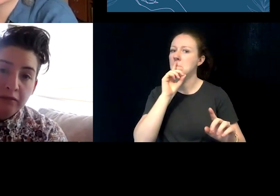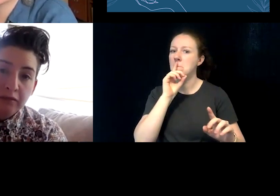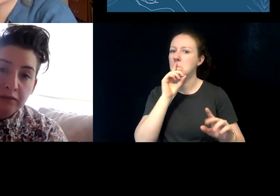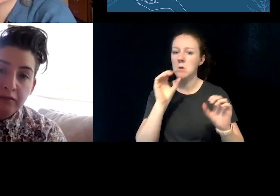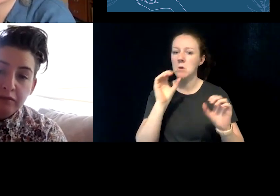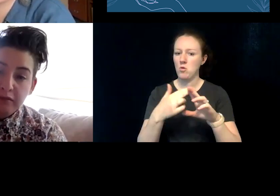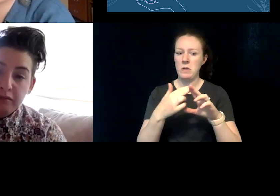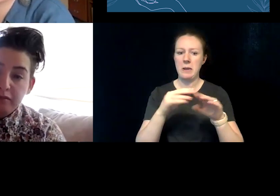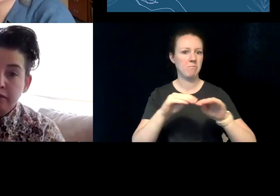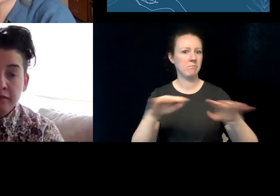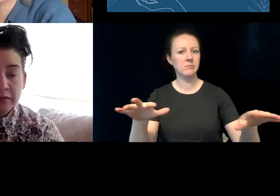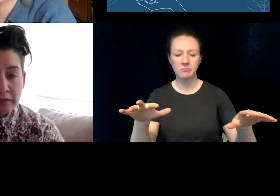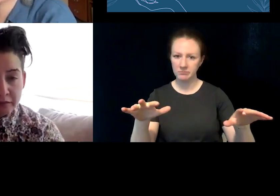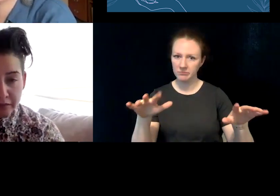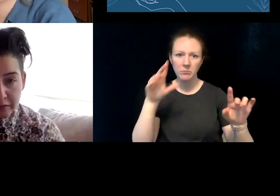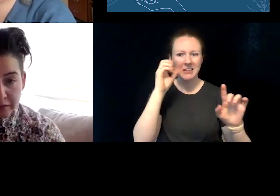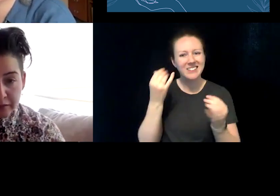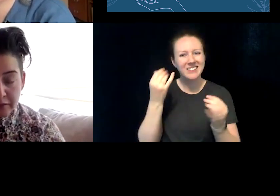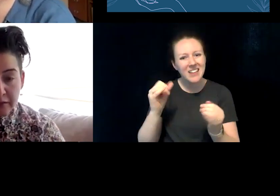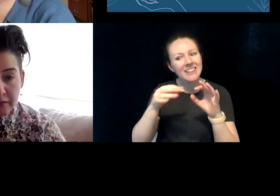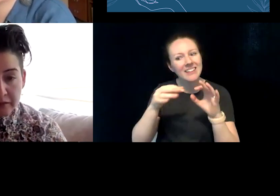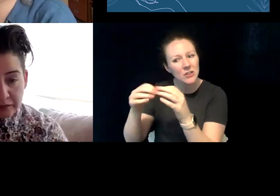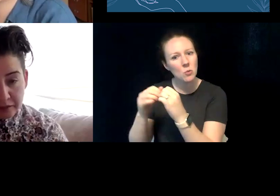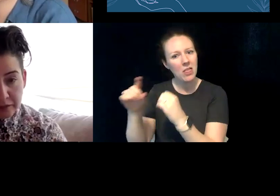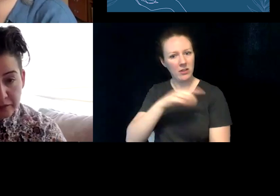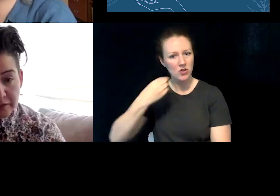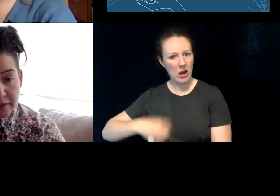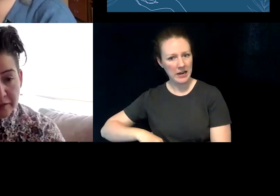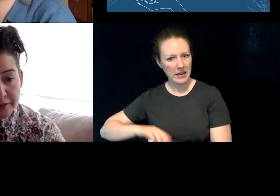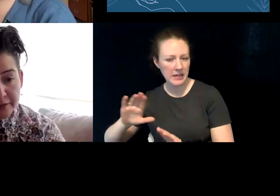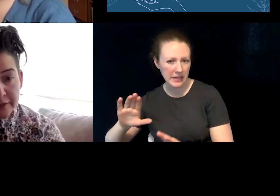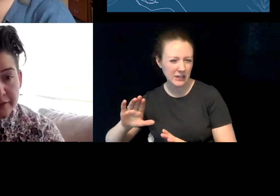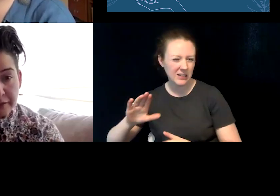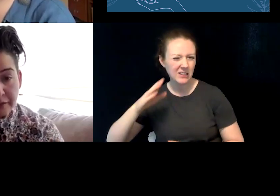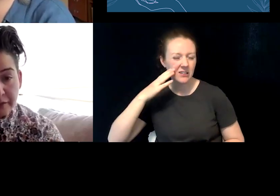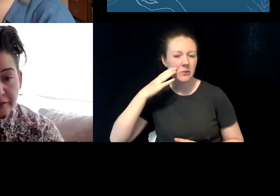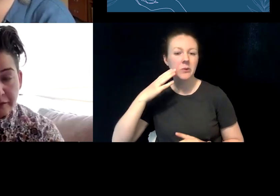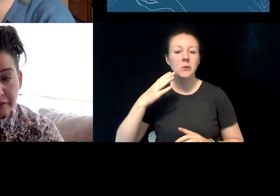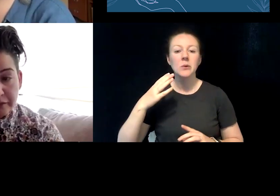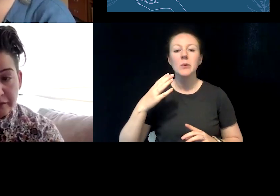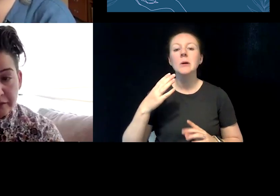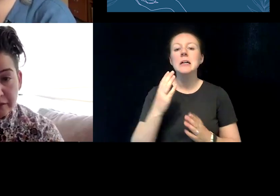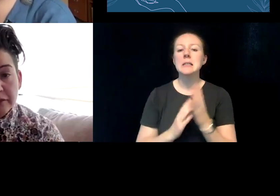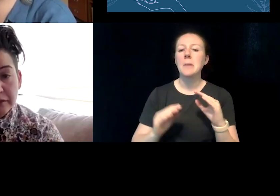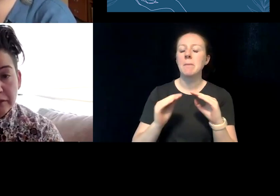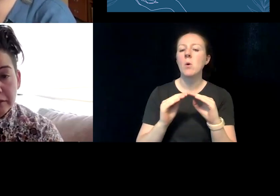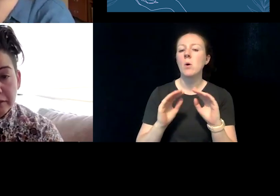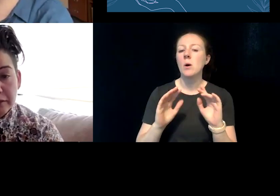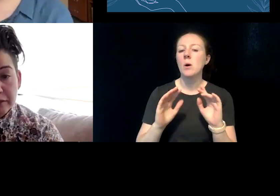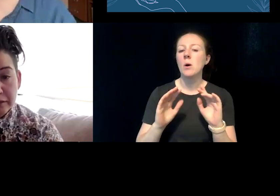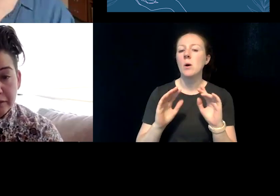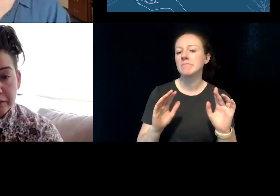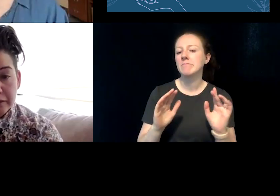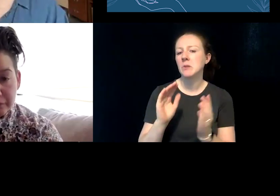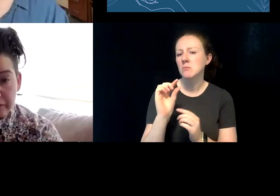Or even finer details about how to be safe with